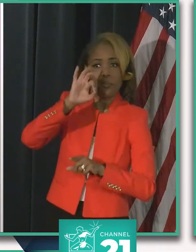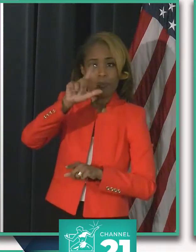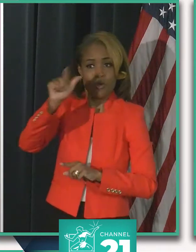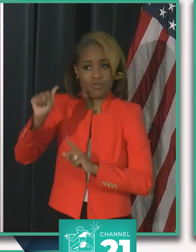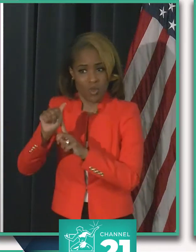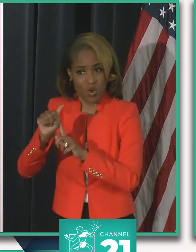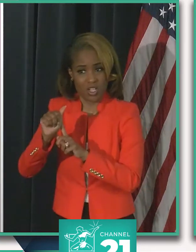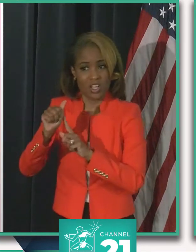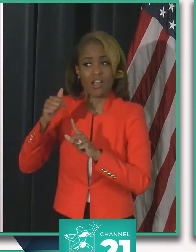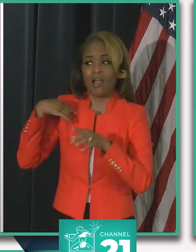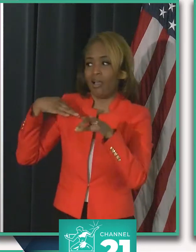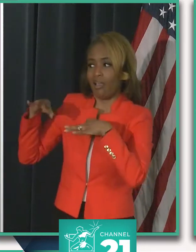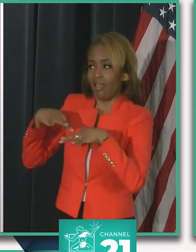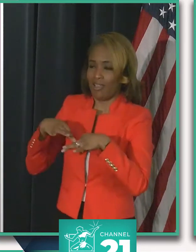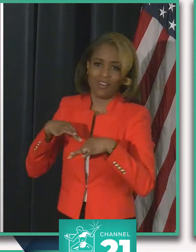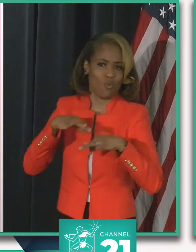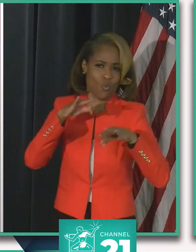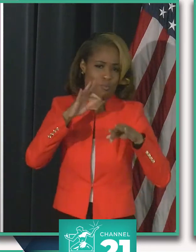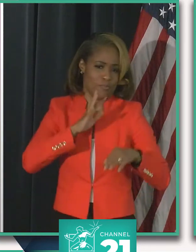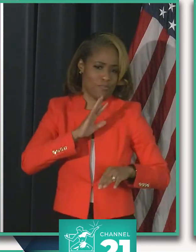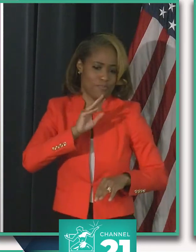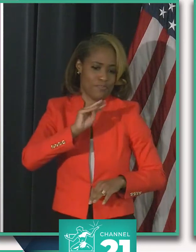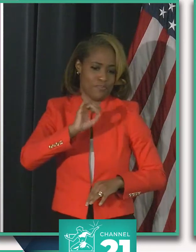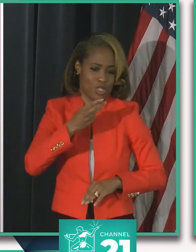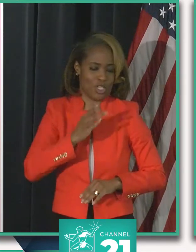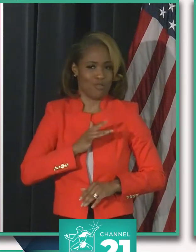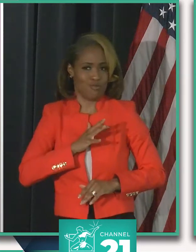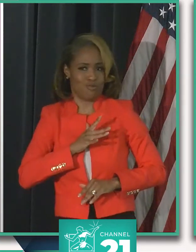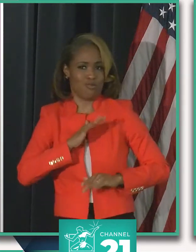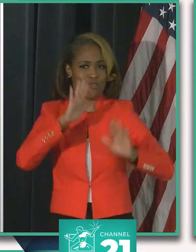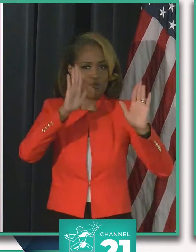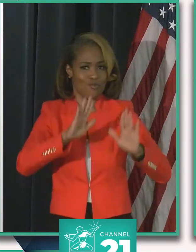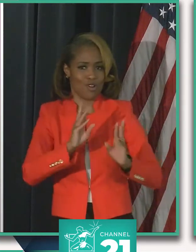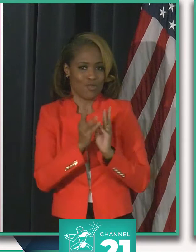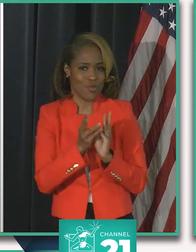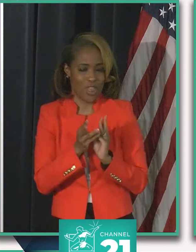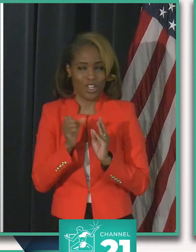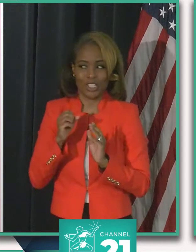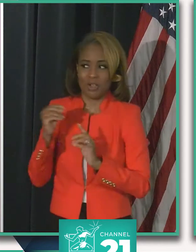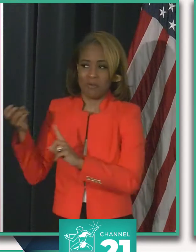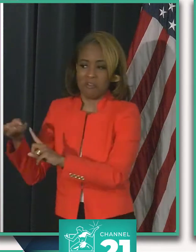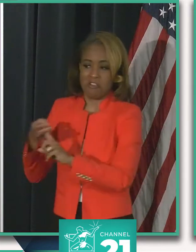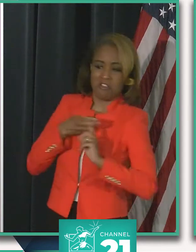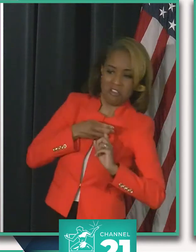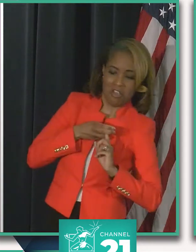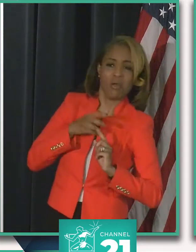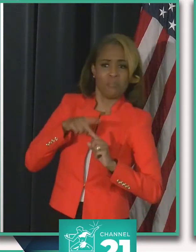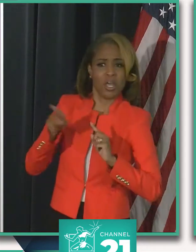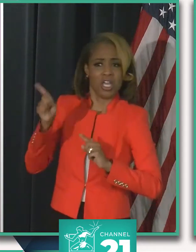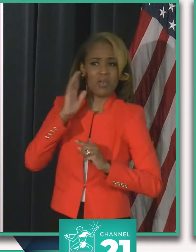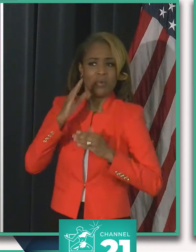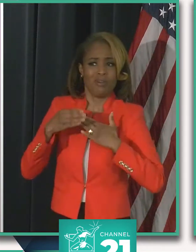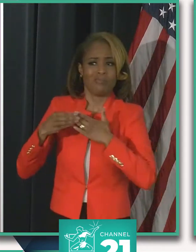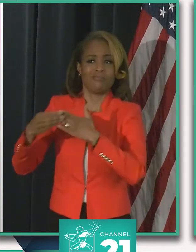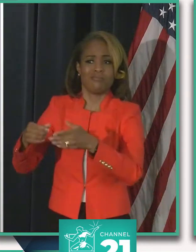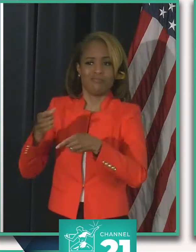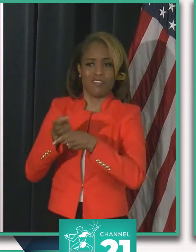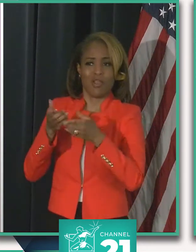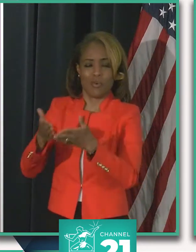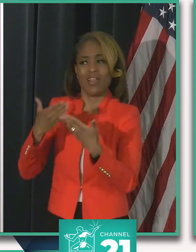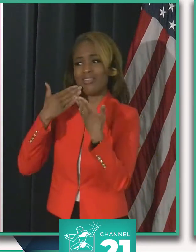I told him how great the weather was here, and I'm confident that Director Oglesby is going to move this in the right direction. But thank you. Great